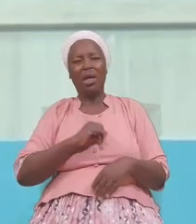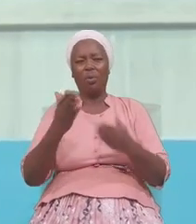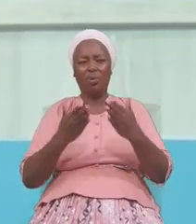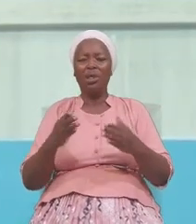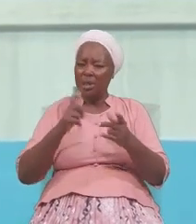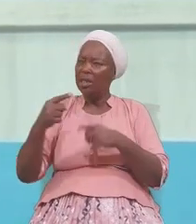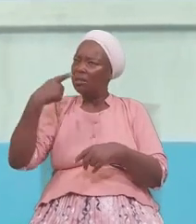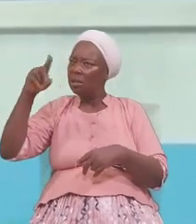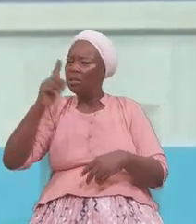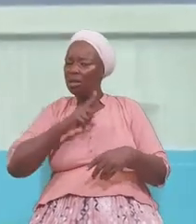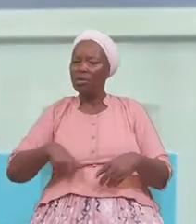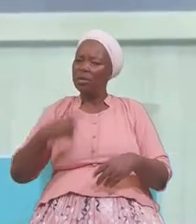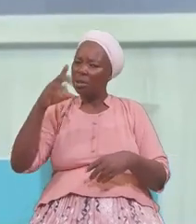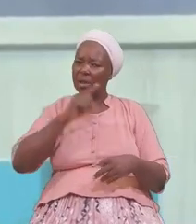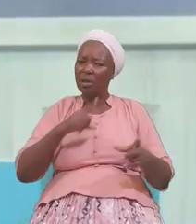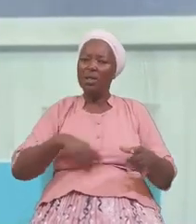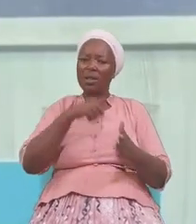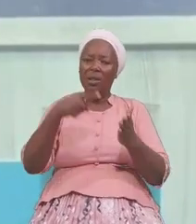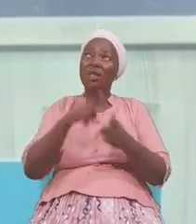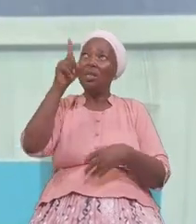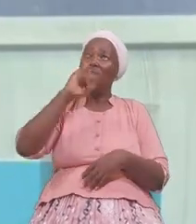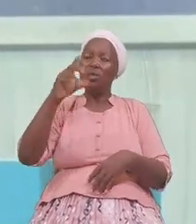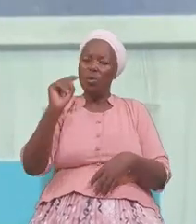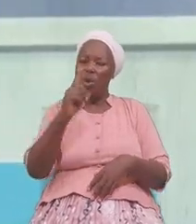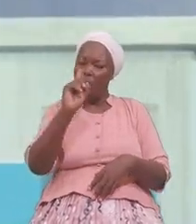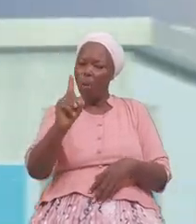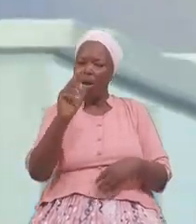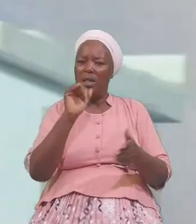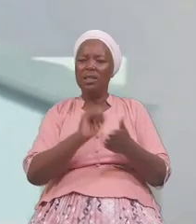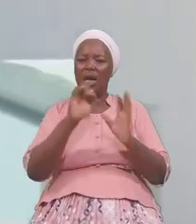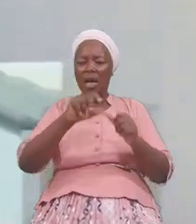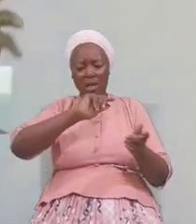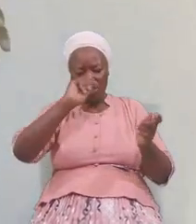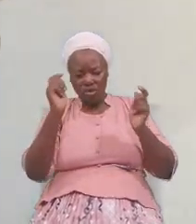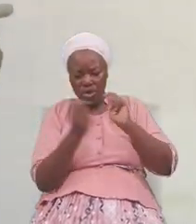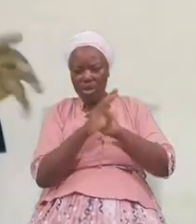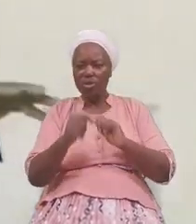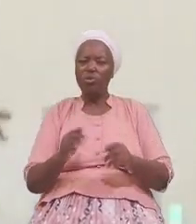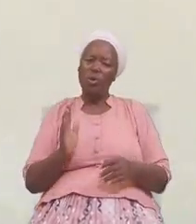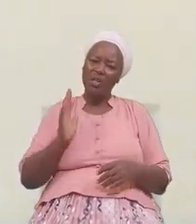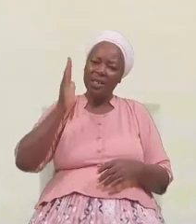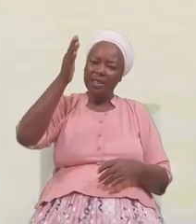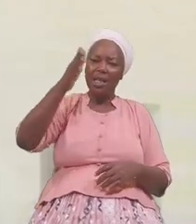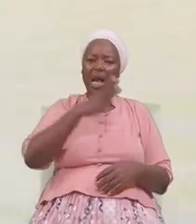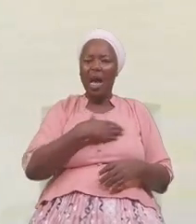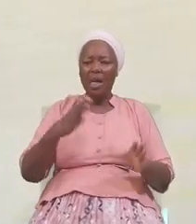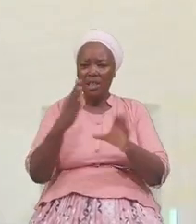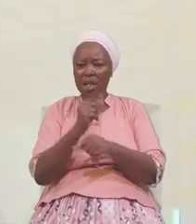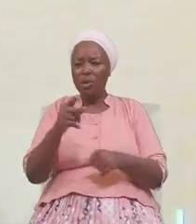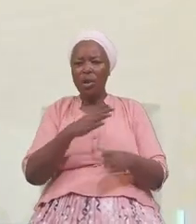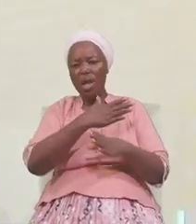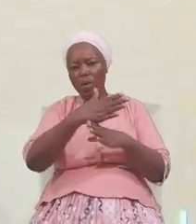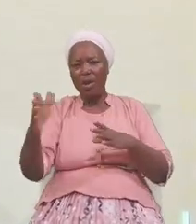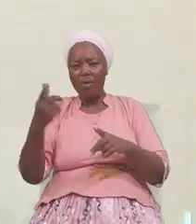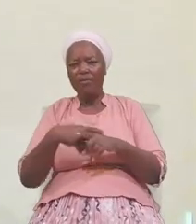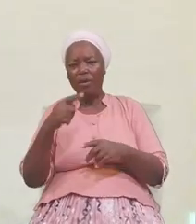Tell him. He is the only one that can change your destiny and take you away from